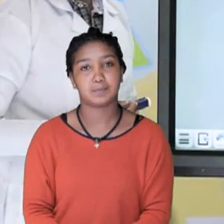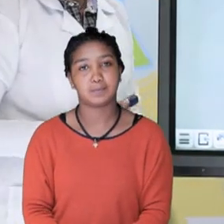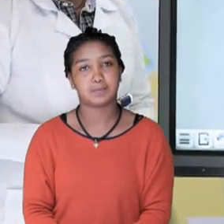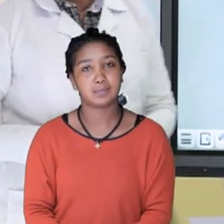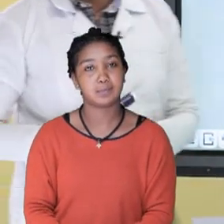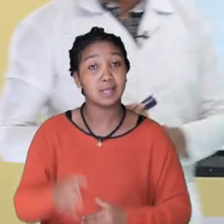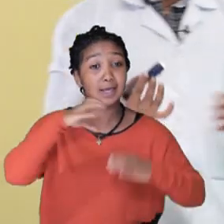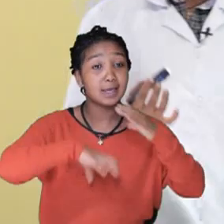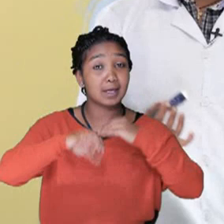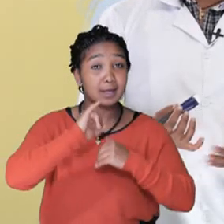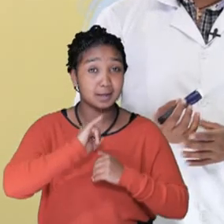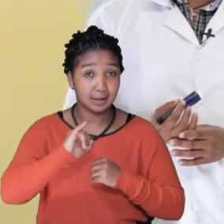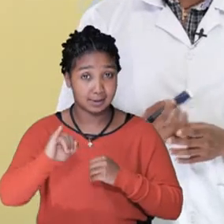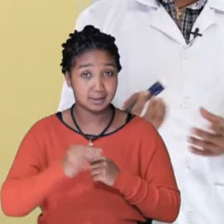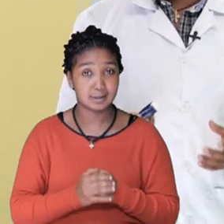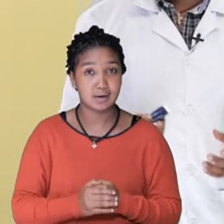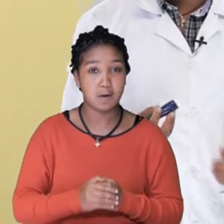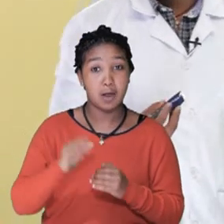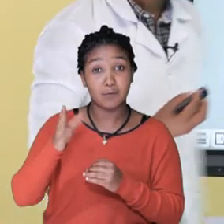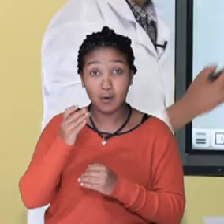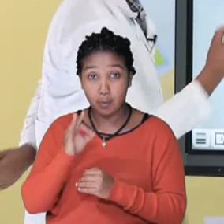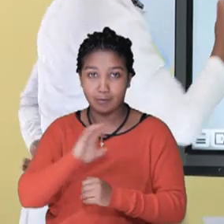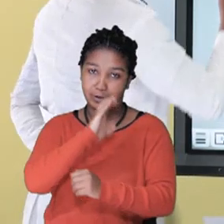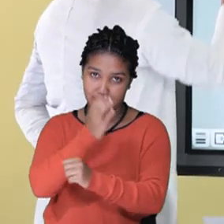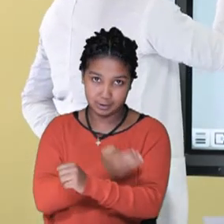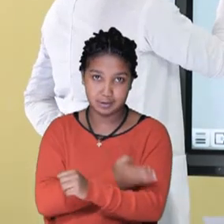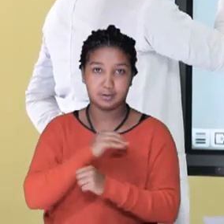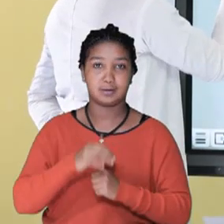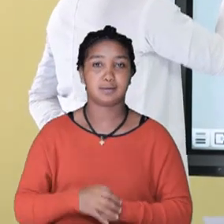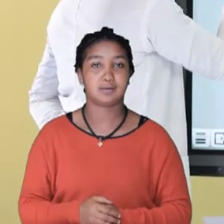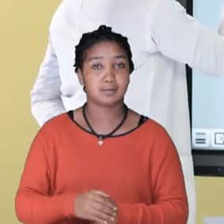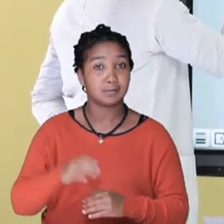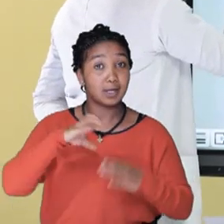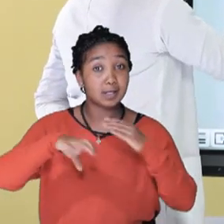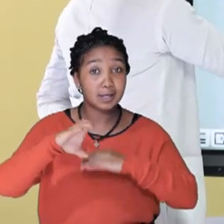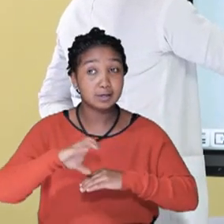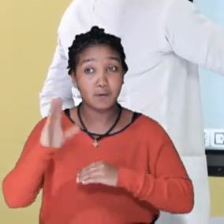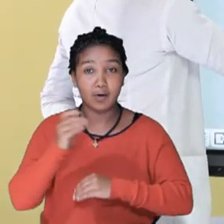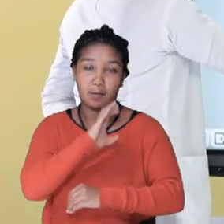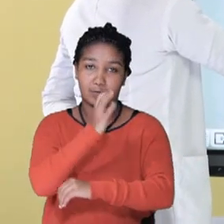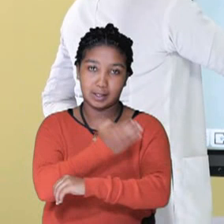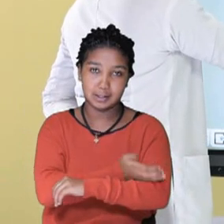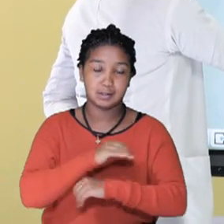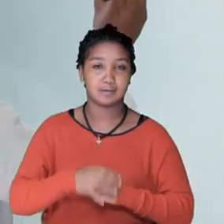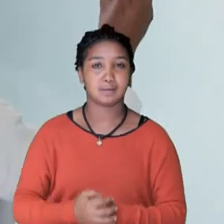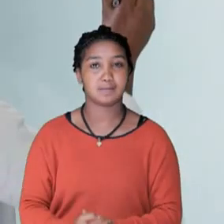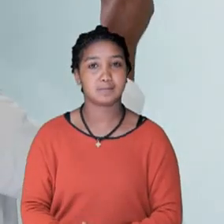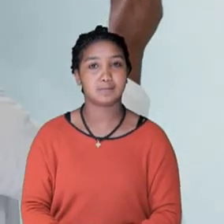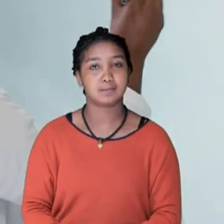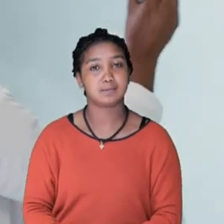Heat is a form of energy. Heat is a form of energy.